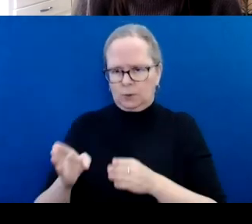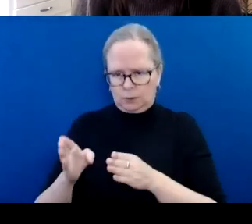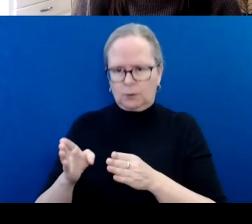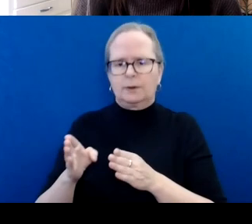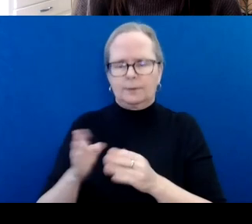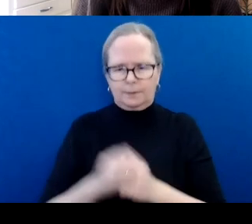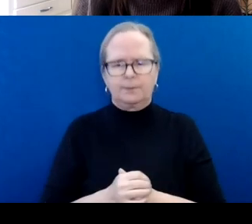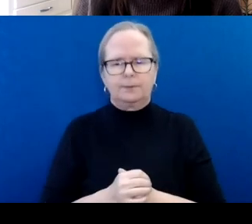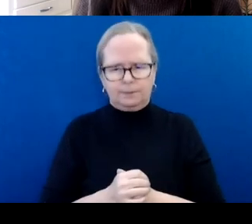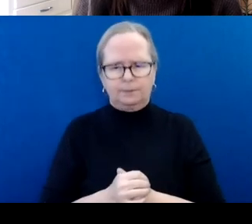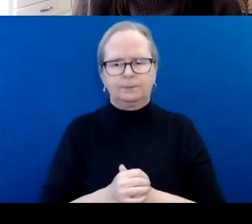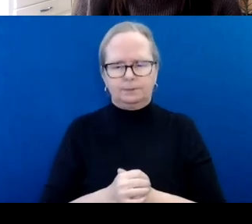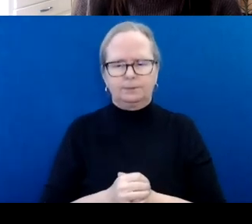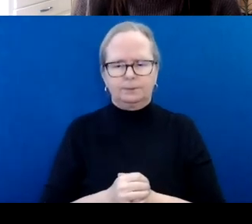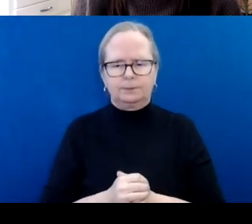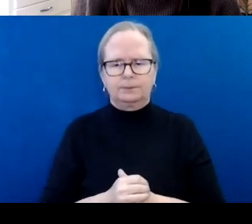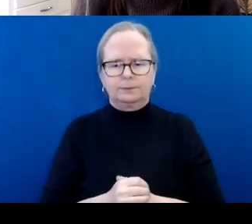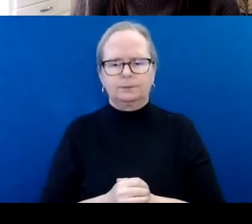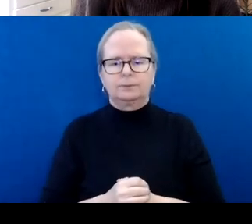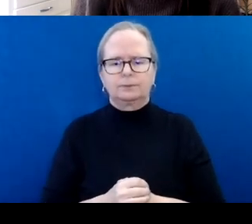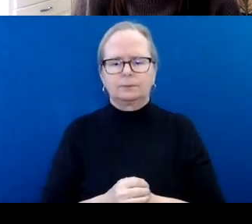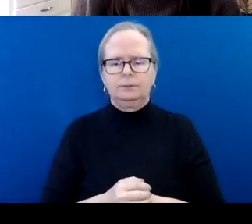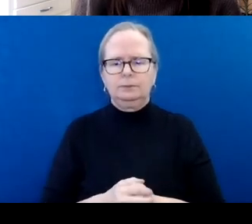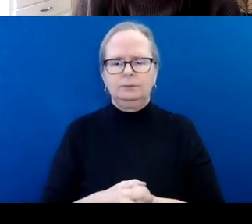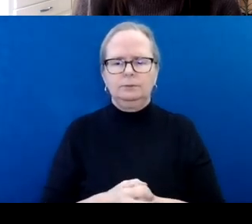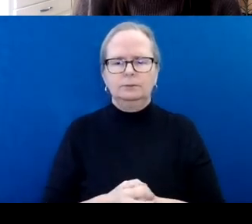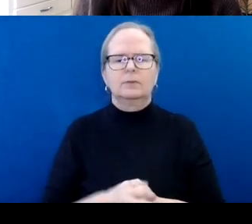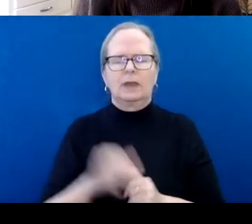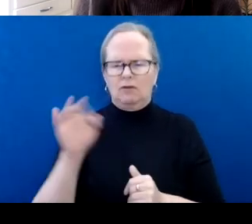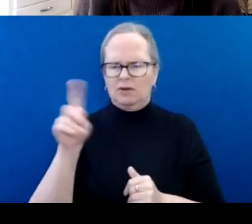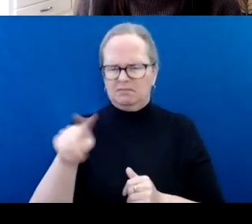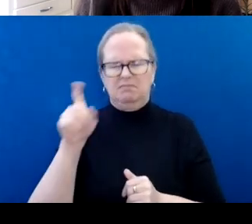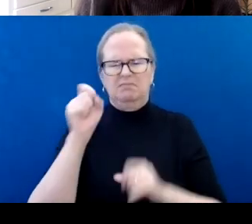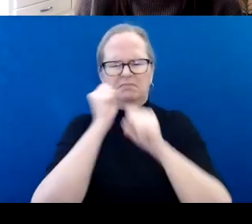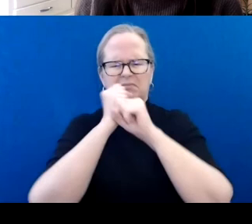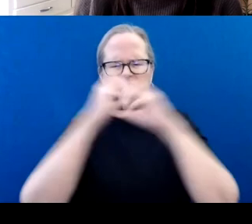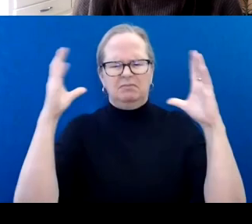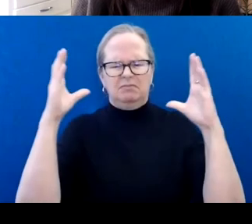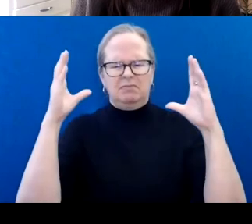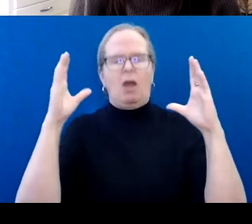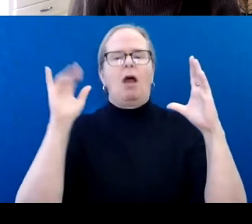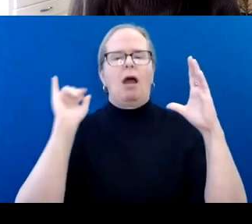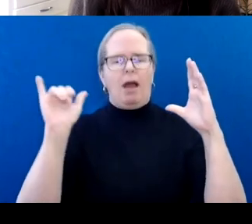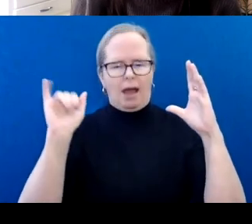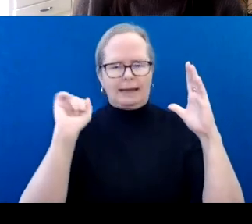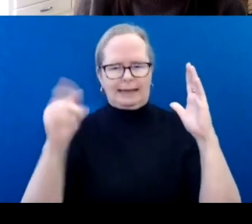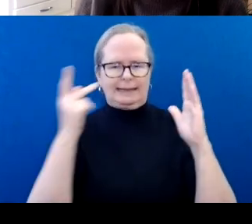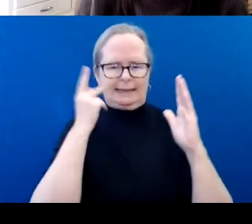For details on each of these groups, please refer to the Equity Priority Group Descriptions on our website.